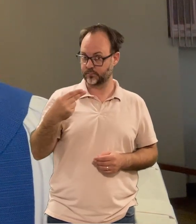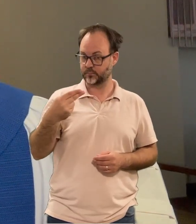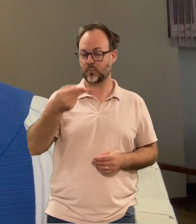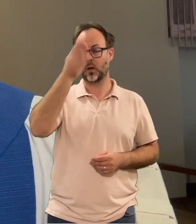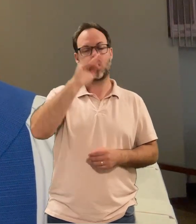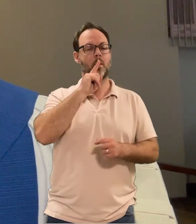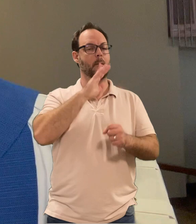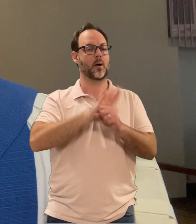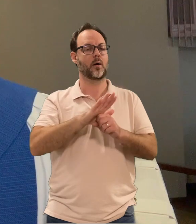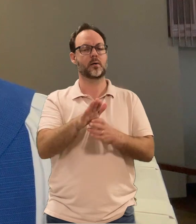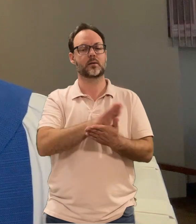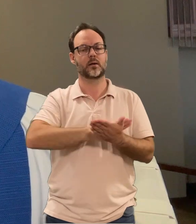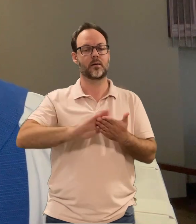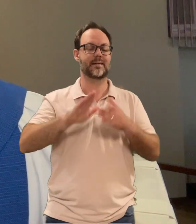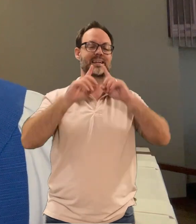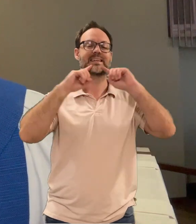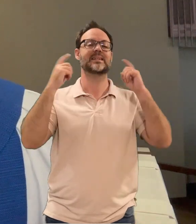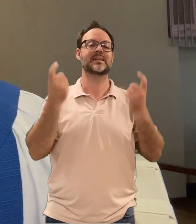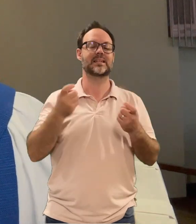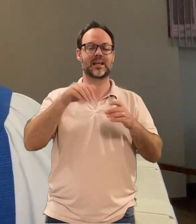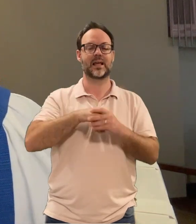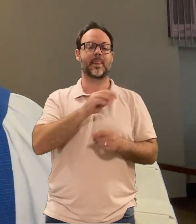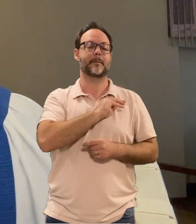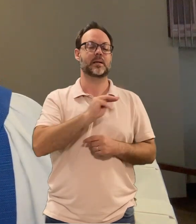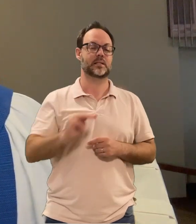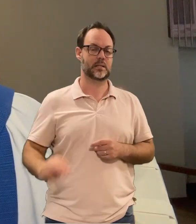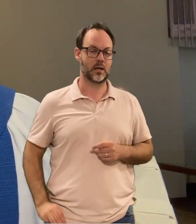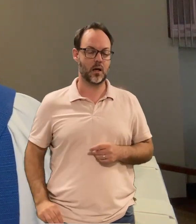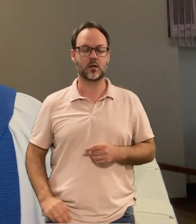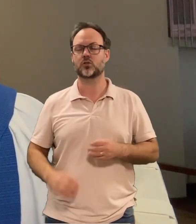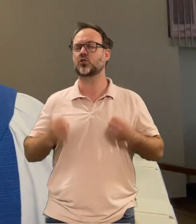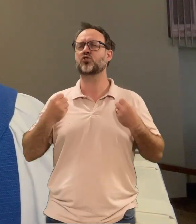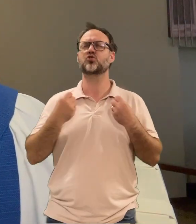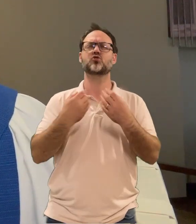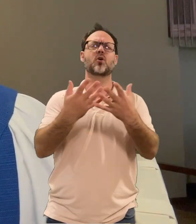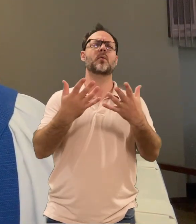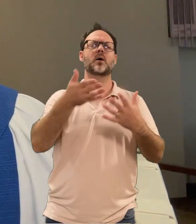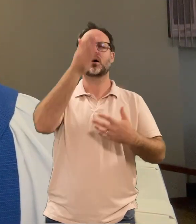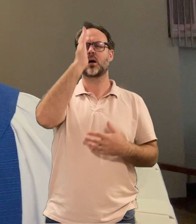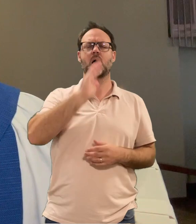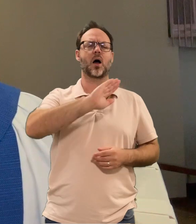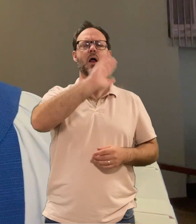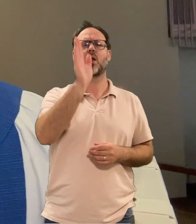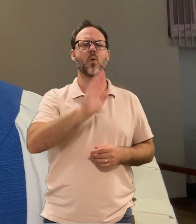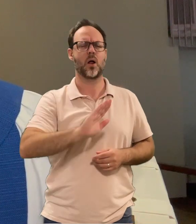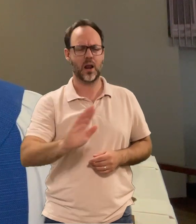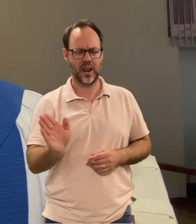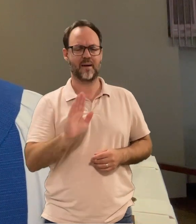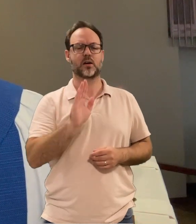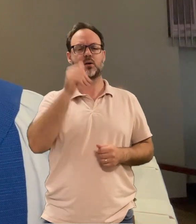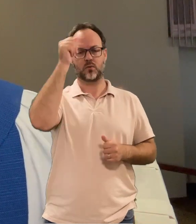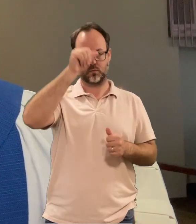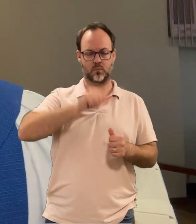Jeremiah, God promised that there will be forgiveness of sins in the Messiah. So much so